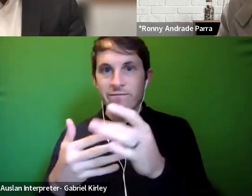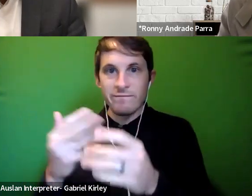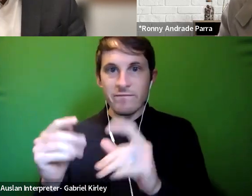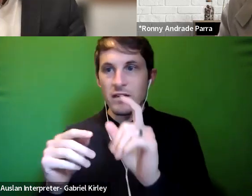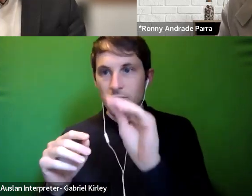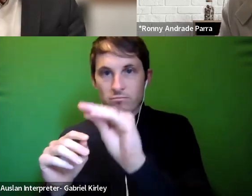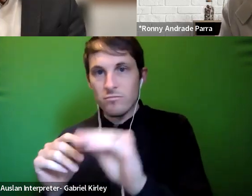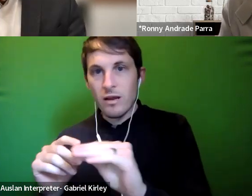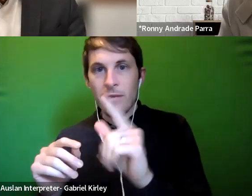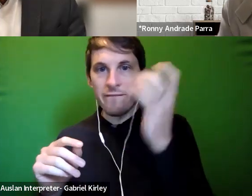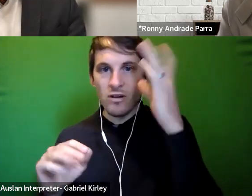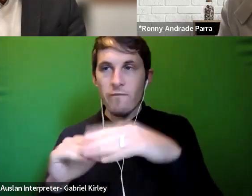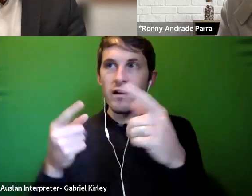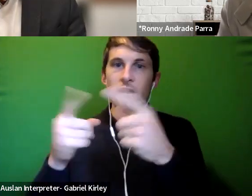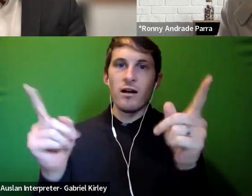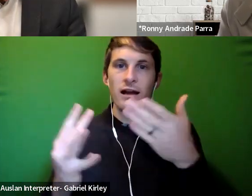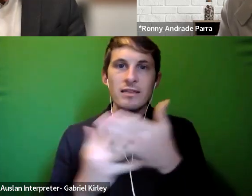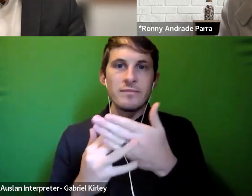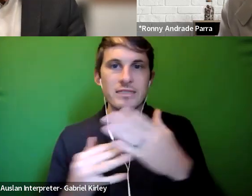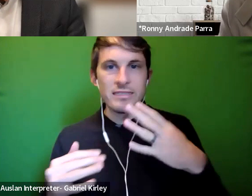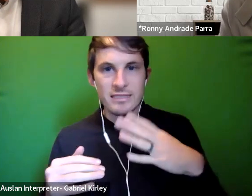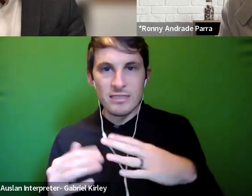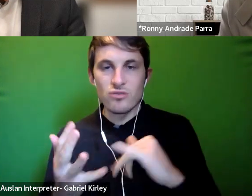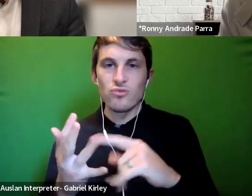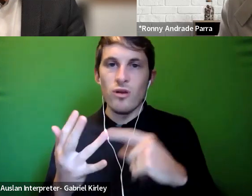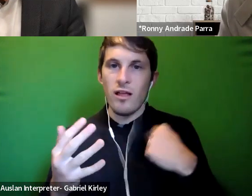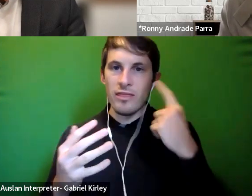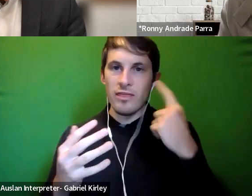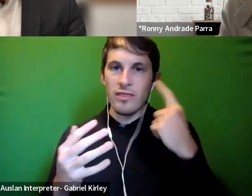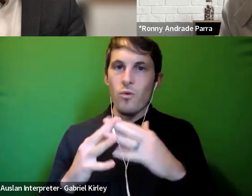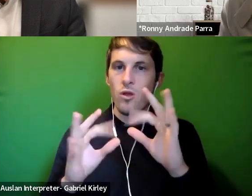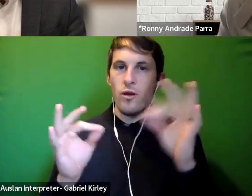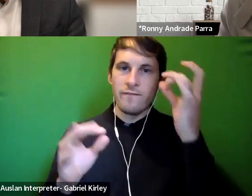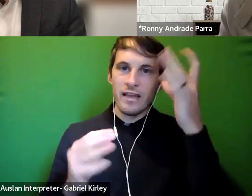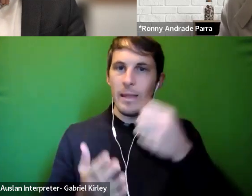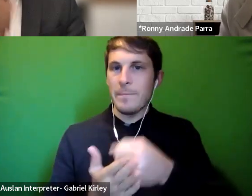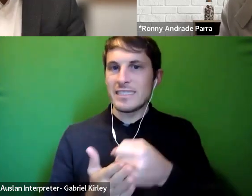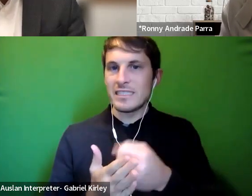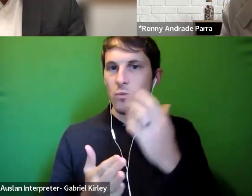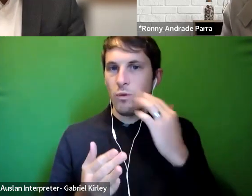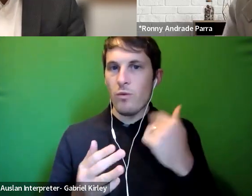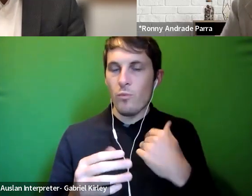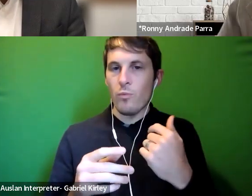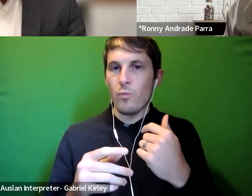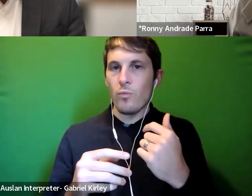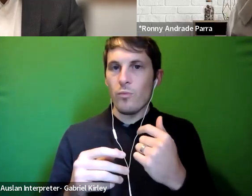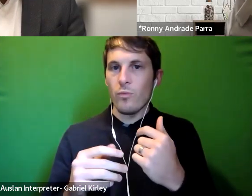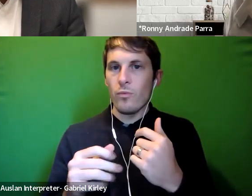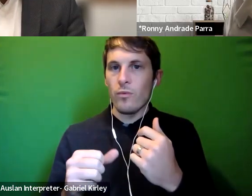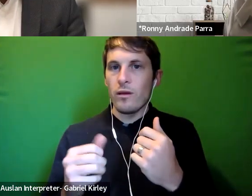I guess my reflection here is let's not forget the basics as we move along into the future of digital